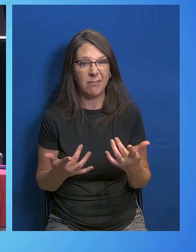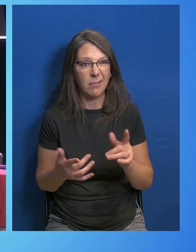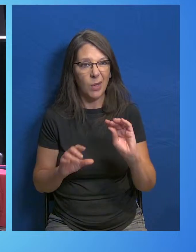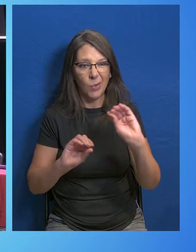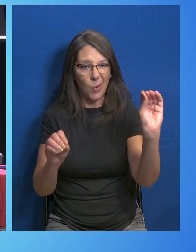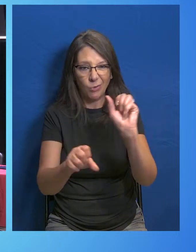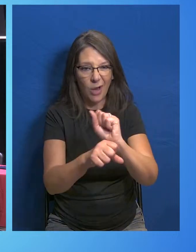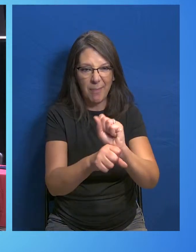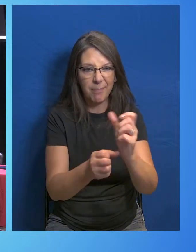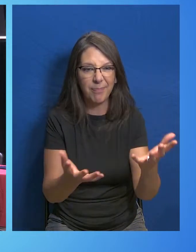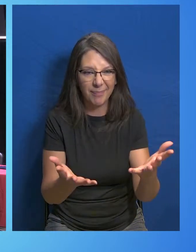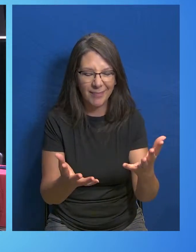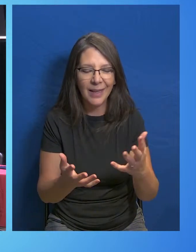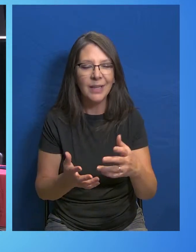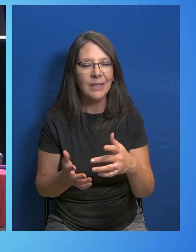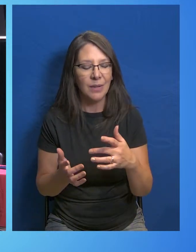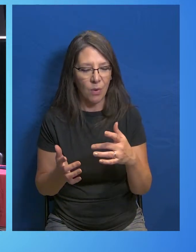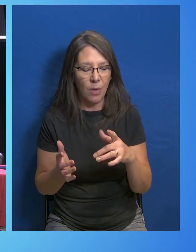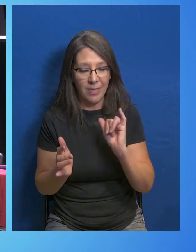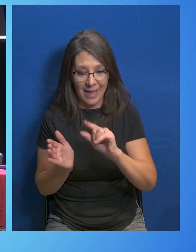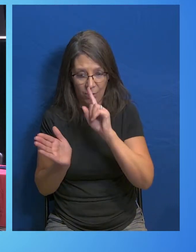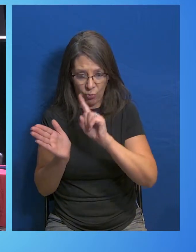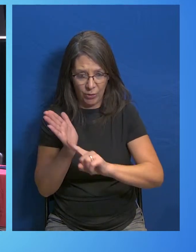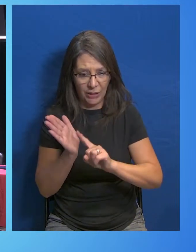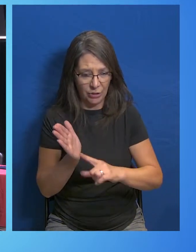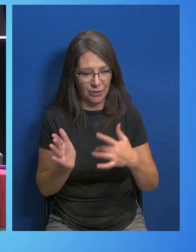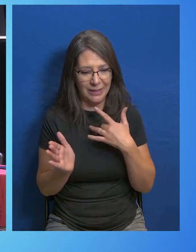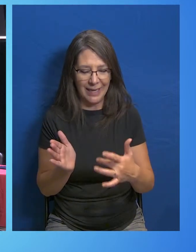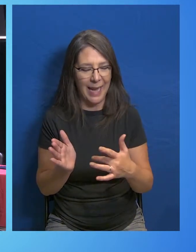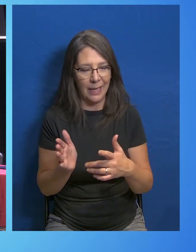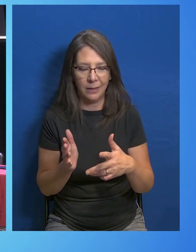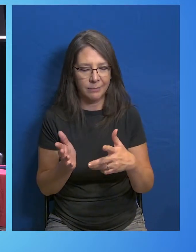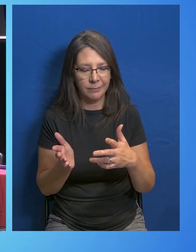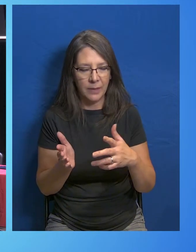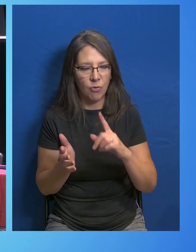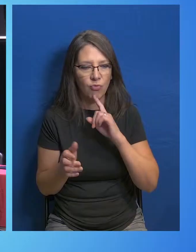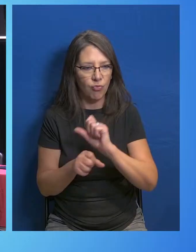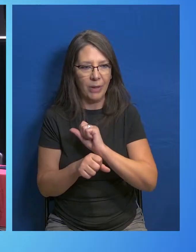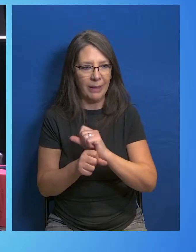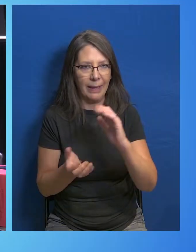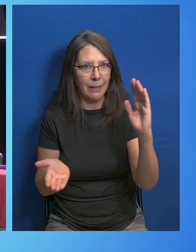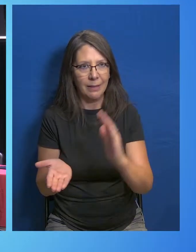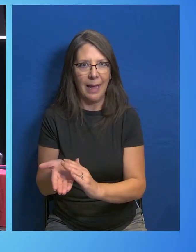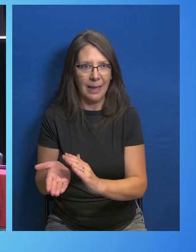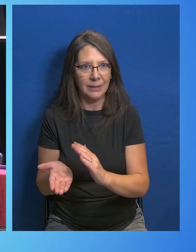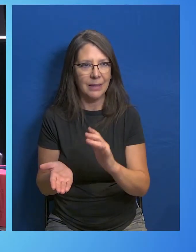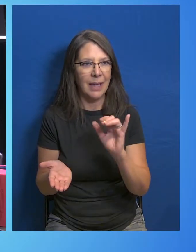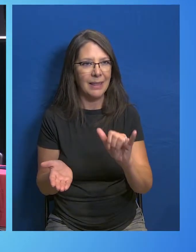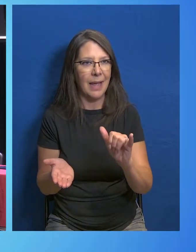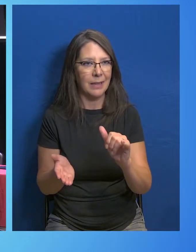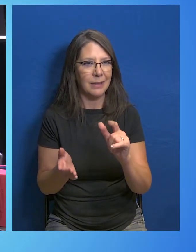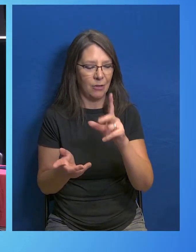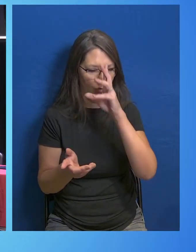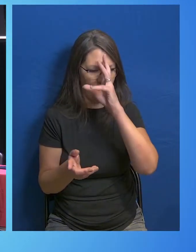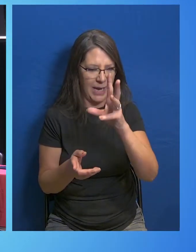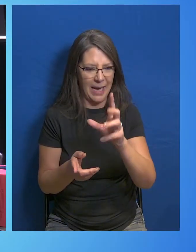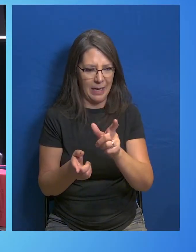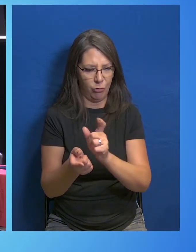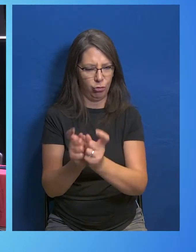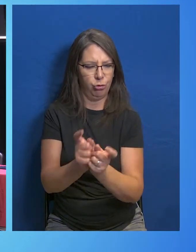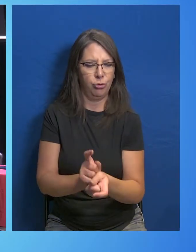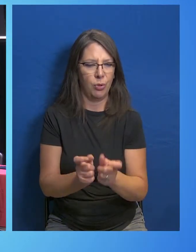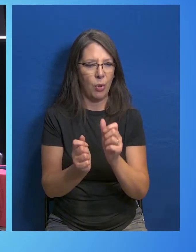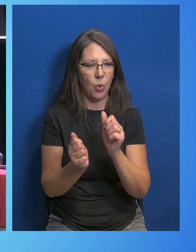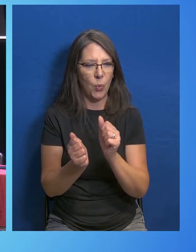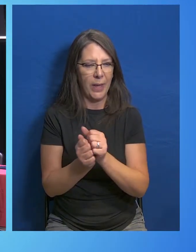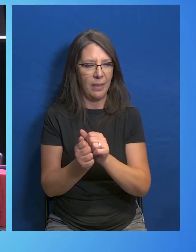other research that suggests that number is much less. I call that a creative manipulation of statistics. There's another